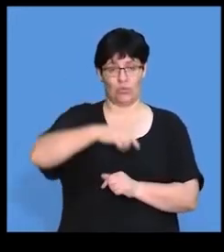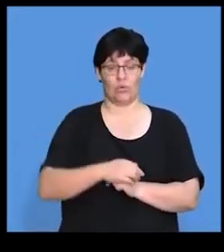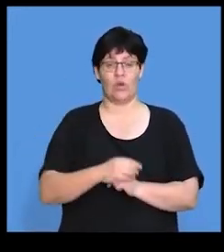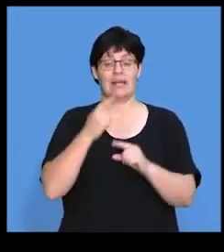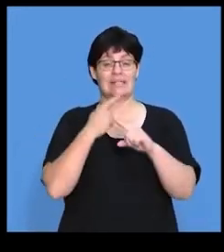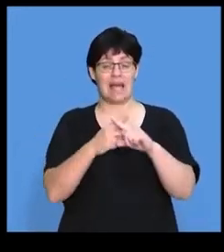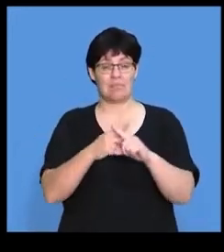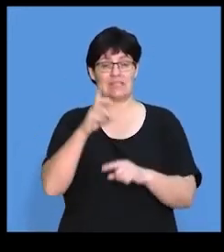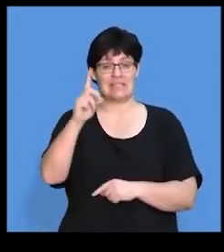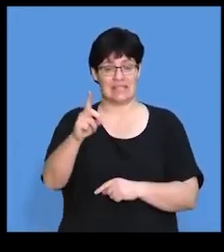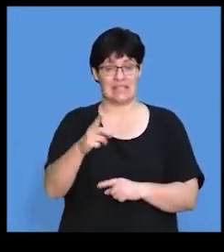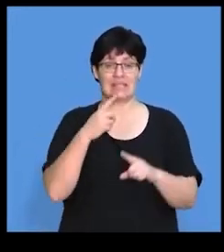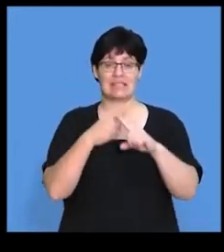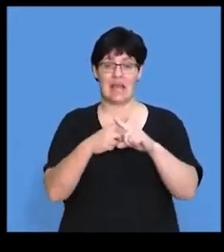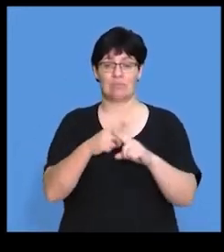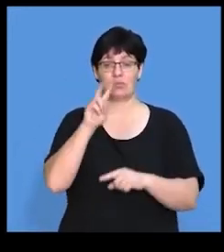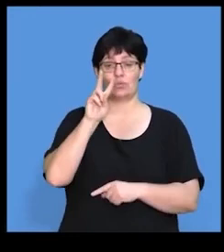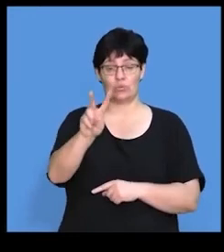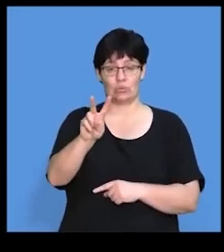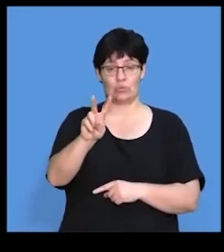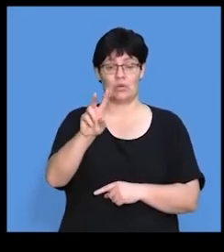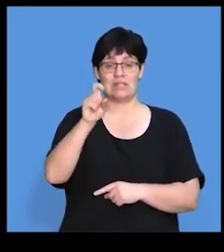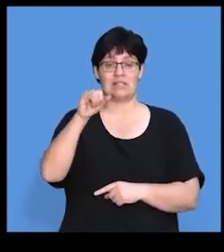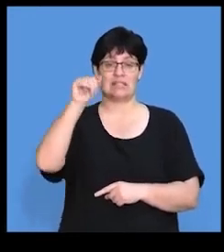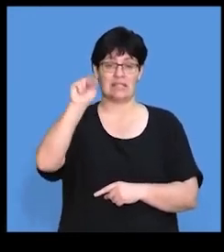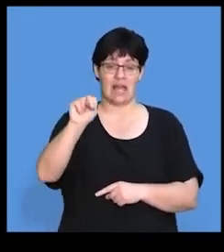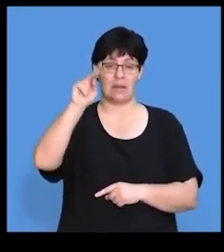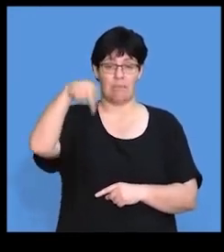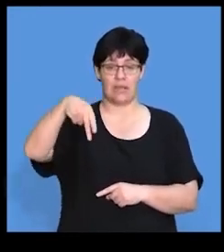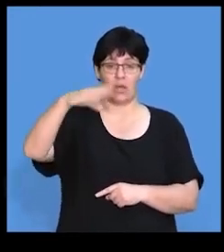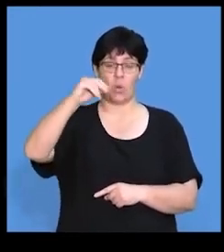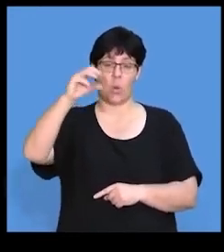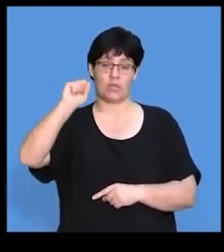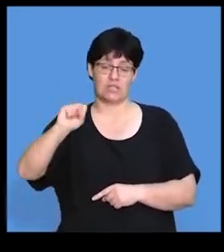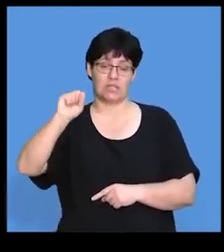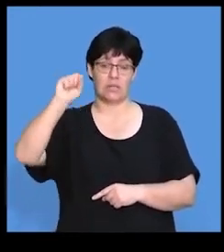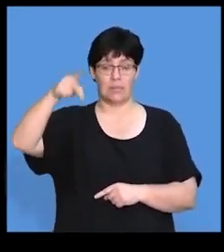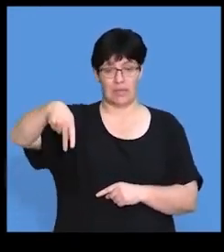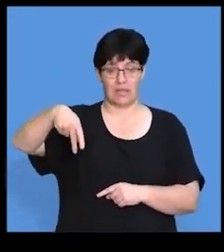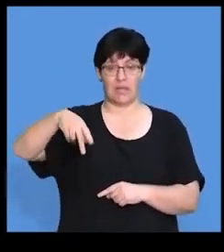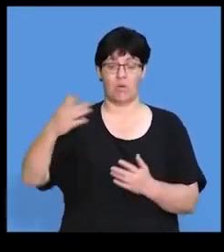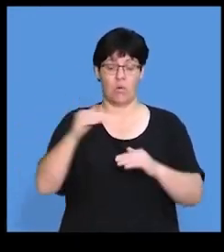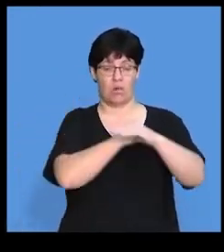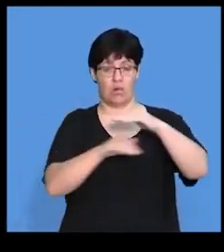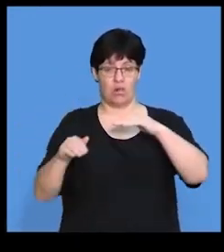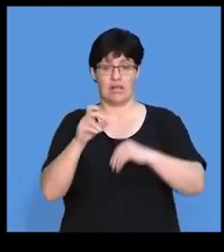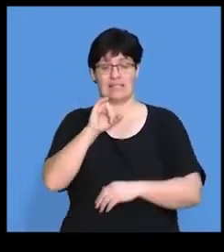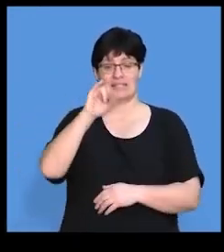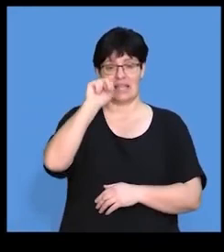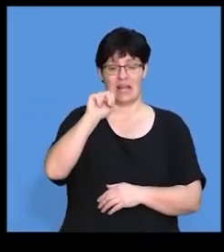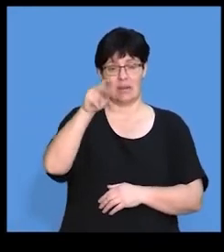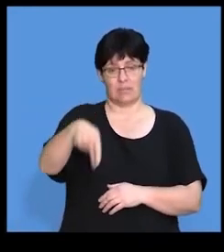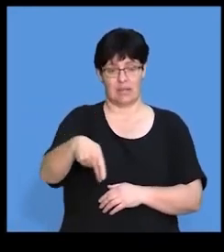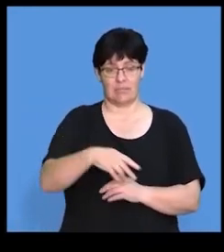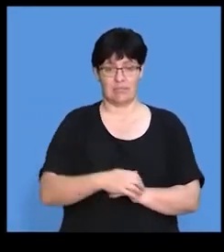Q times d times 2 sine p cos p all over